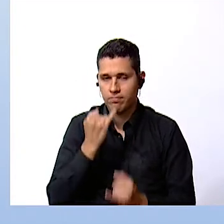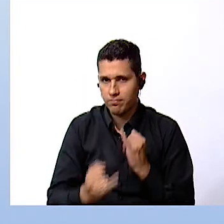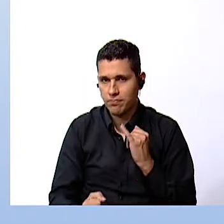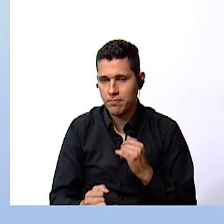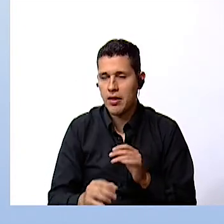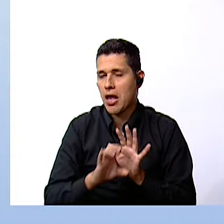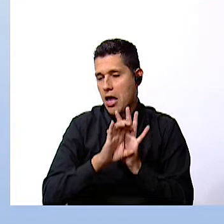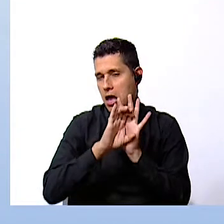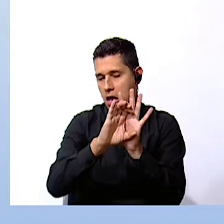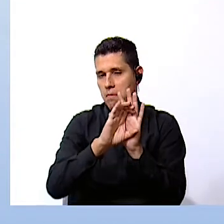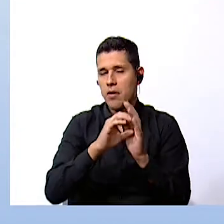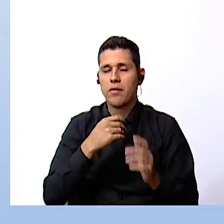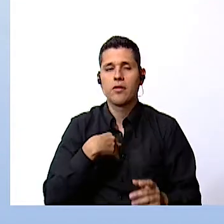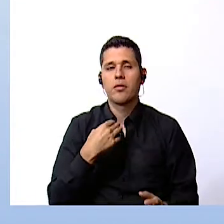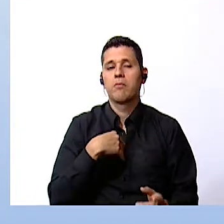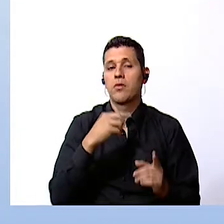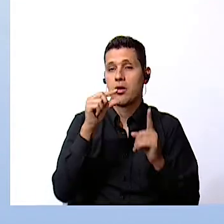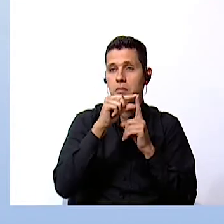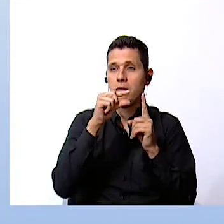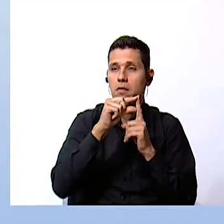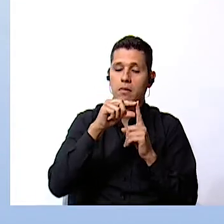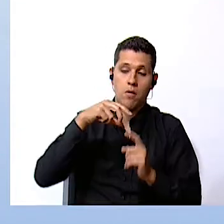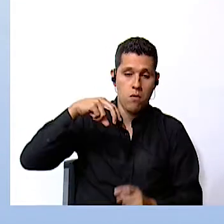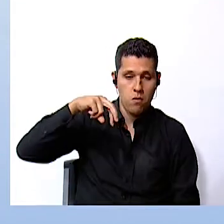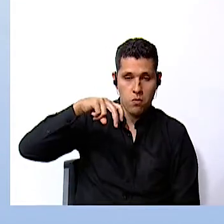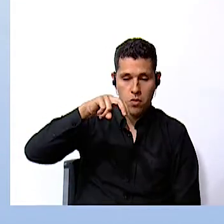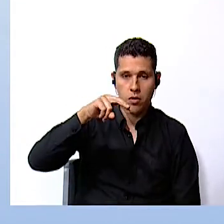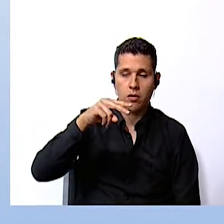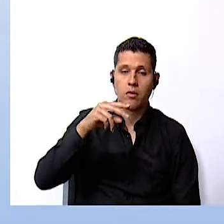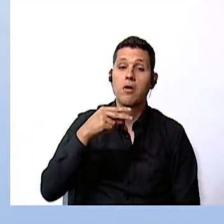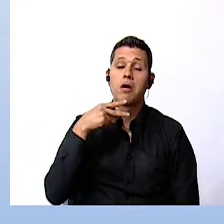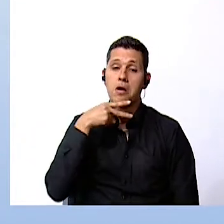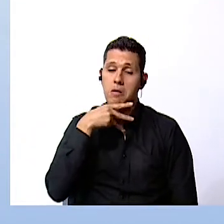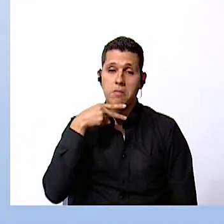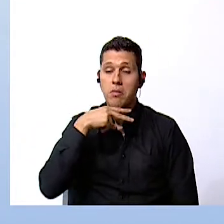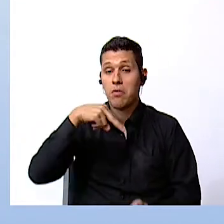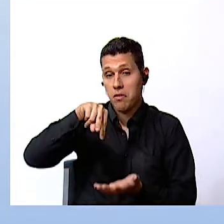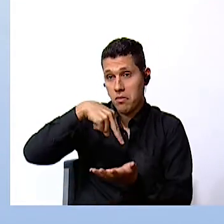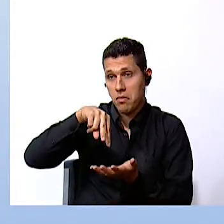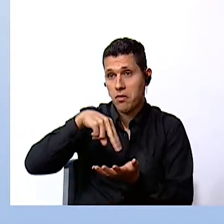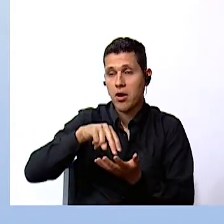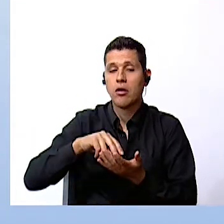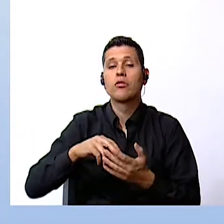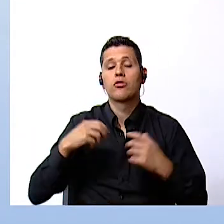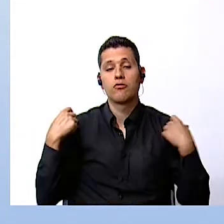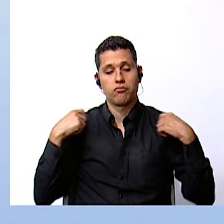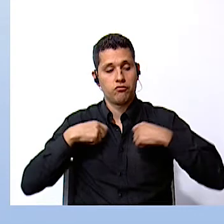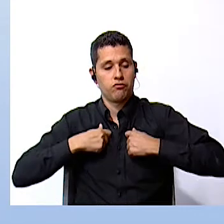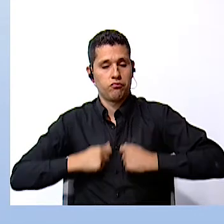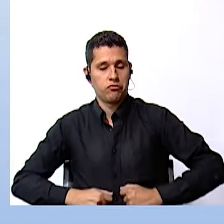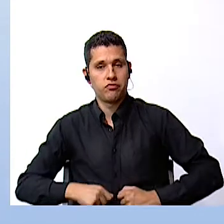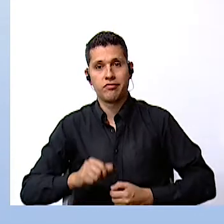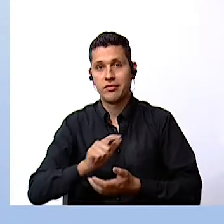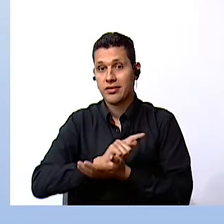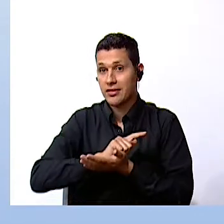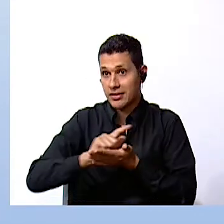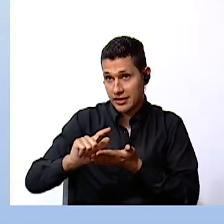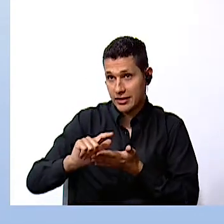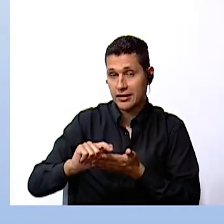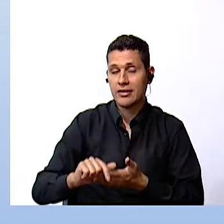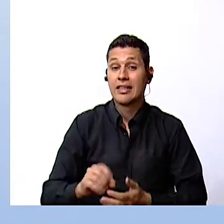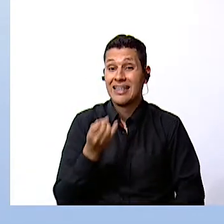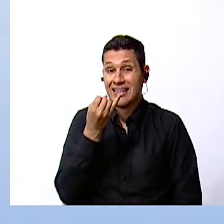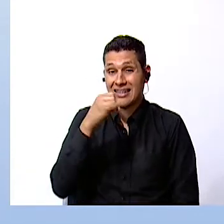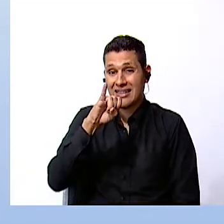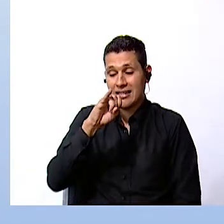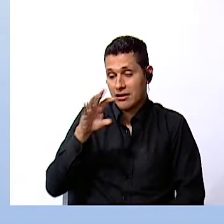have the word walk, the verbs dance, dress, and clean. If we add the